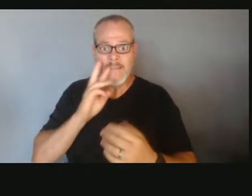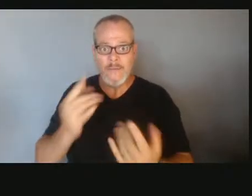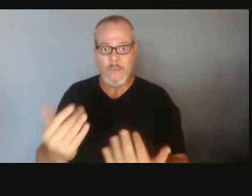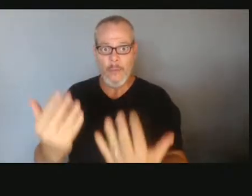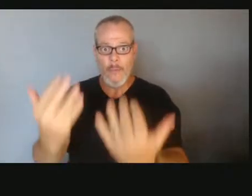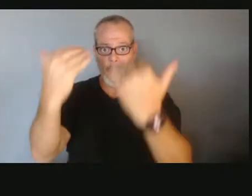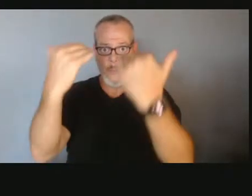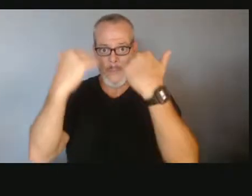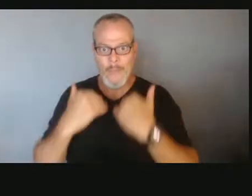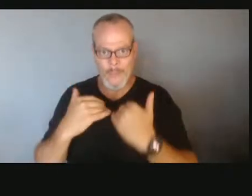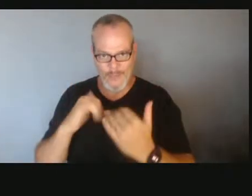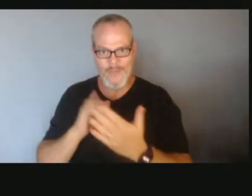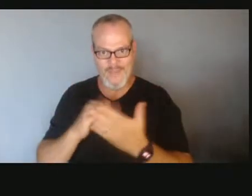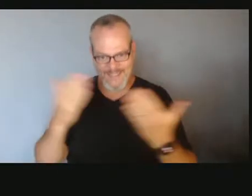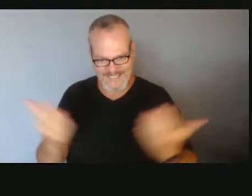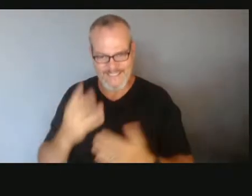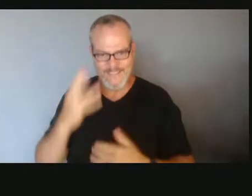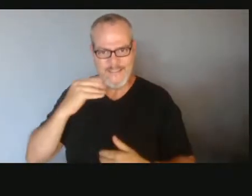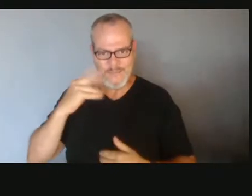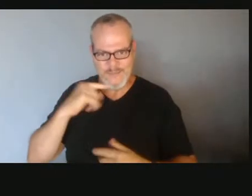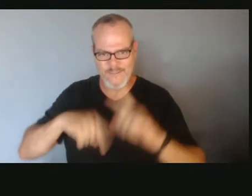Hawaii.